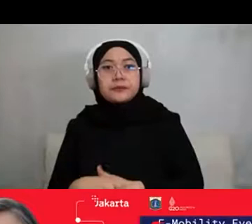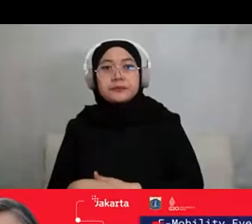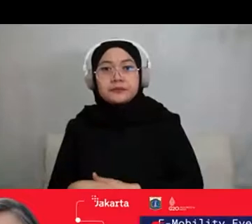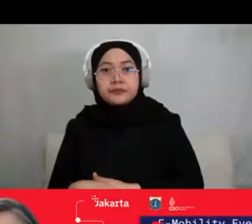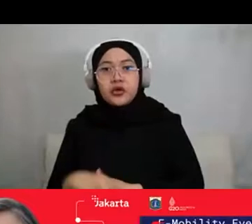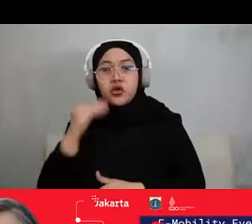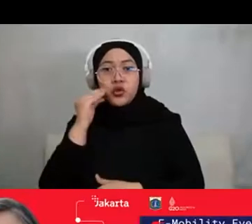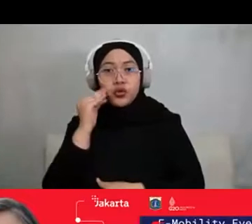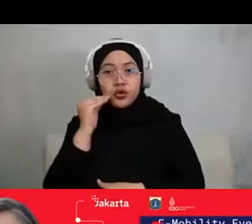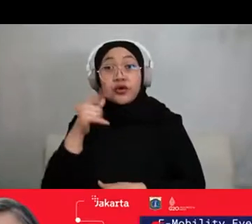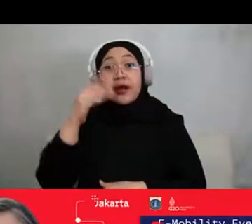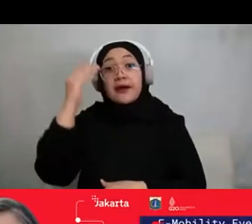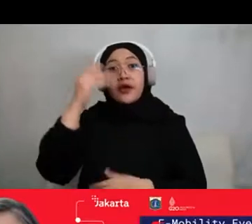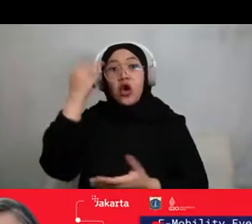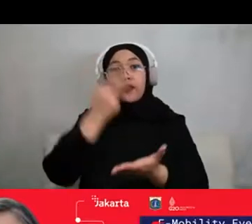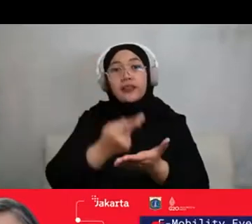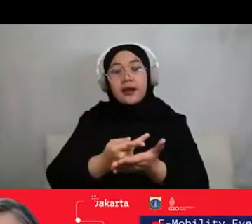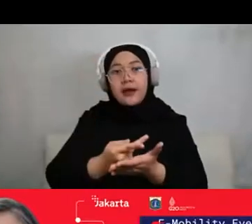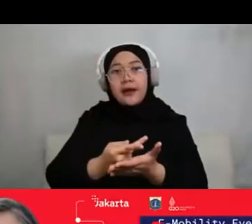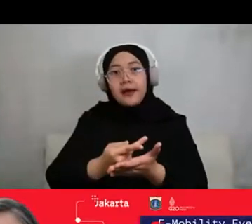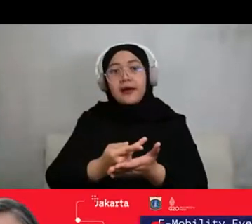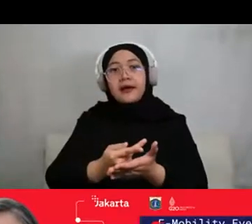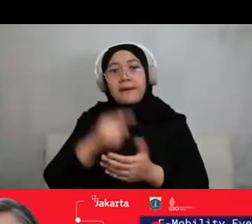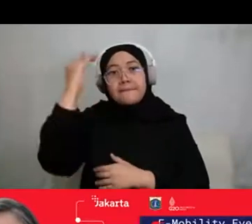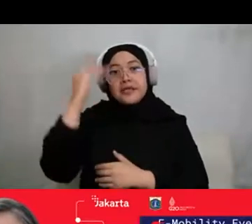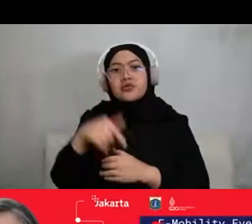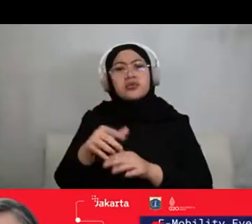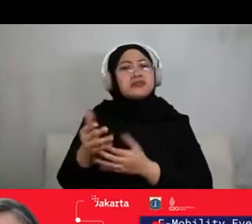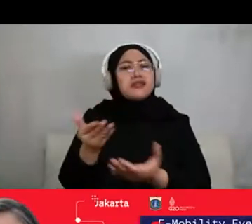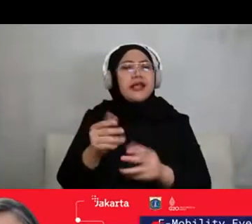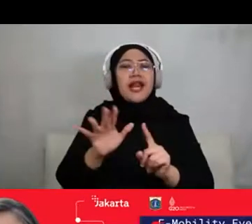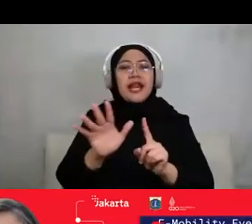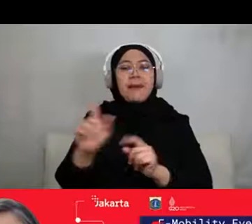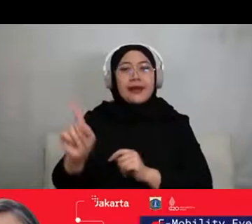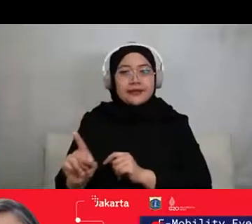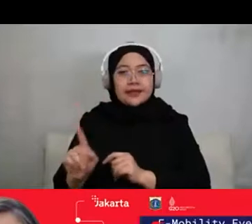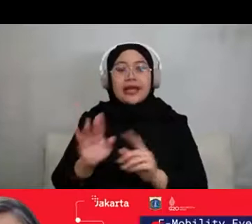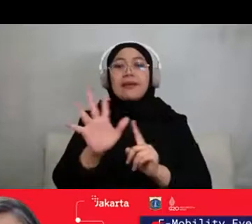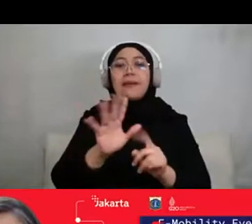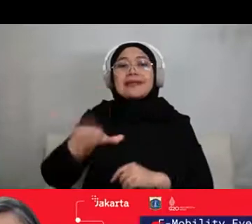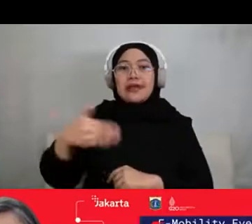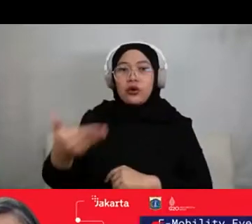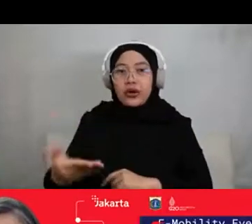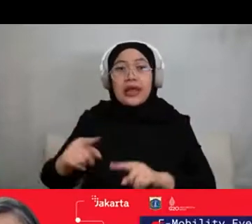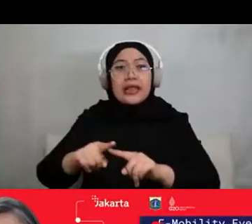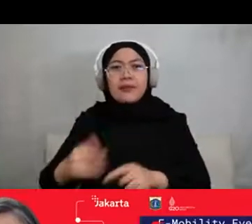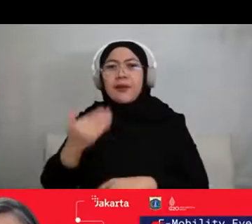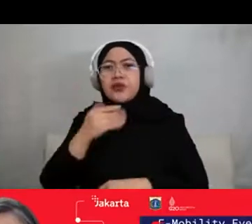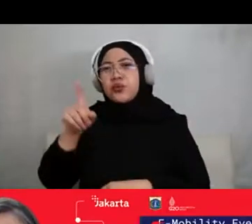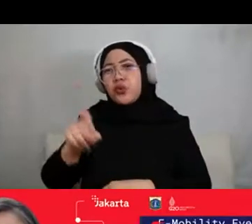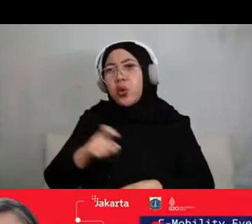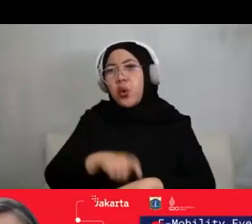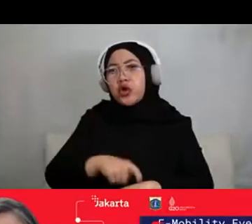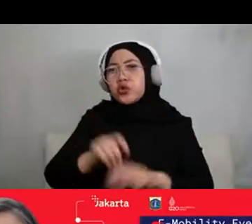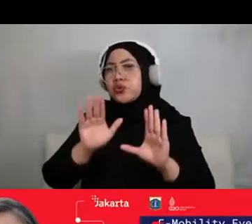be around 16 years. However, majority of the STUs are taking 12 to 10 years, 10 to 12 years time.